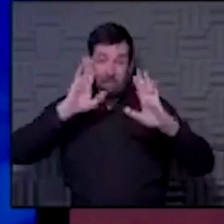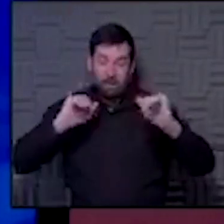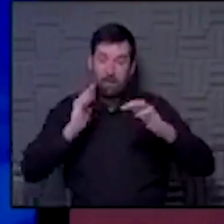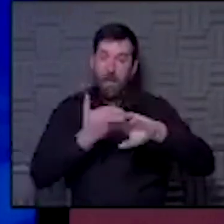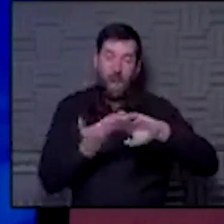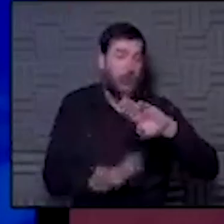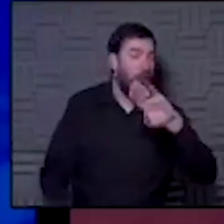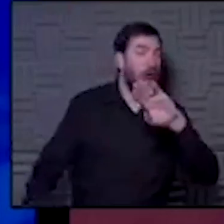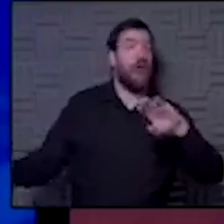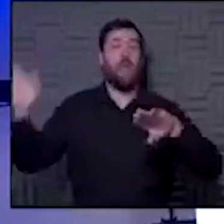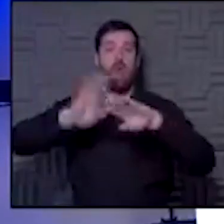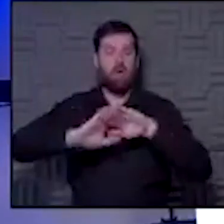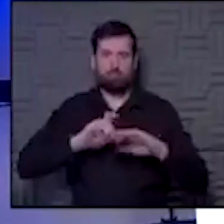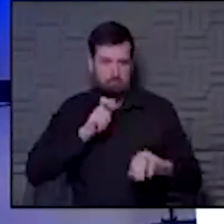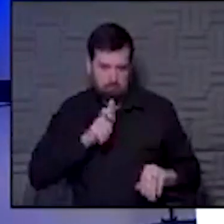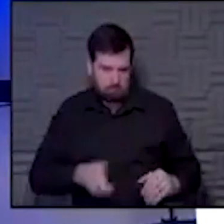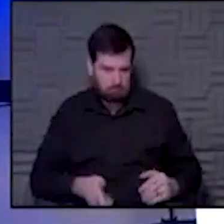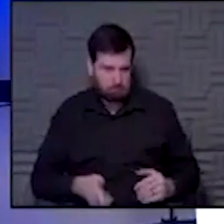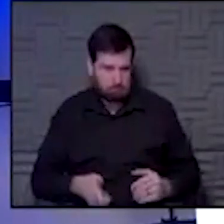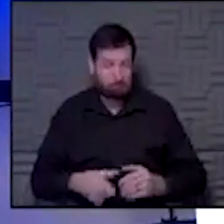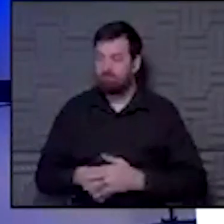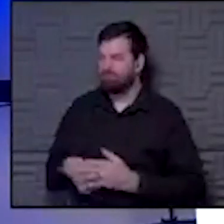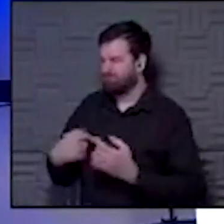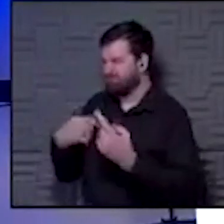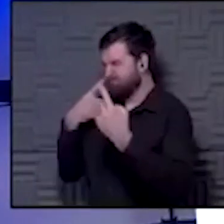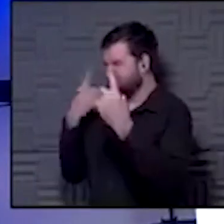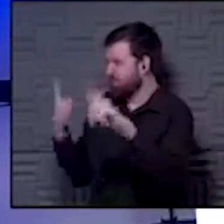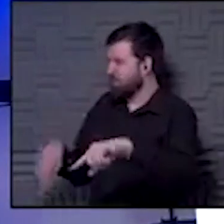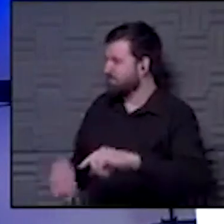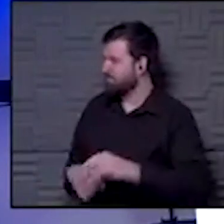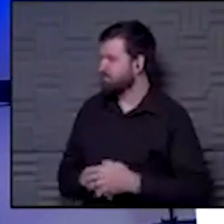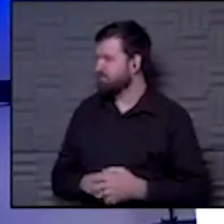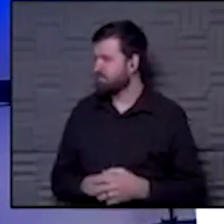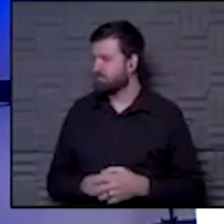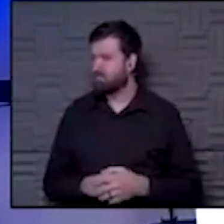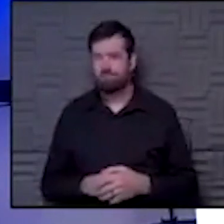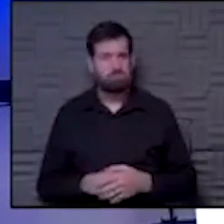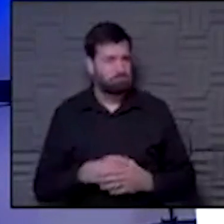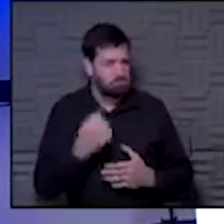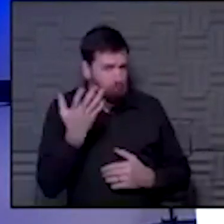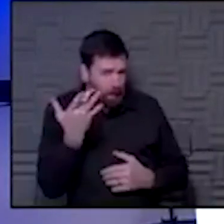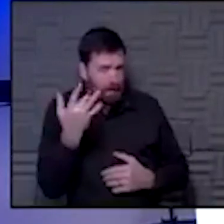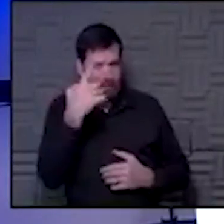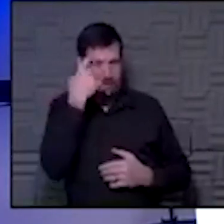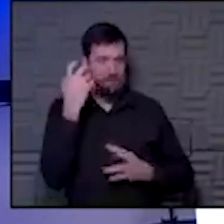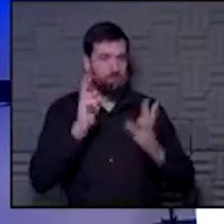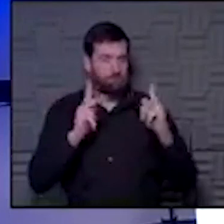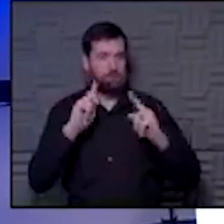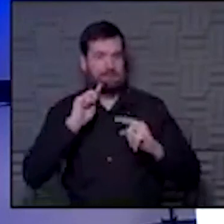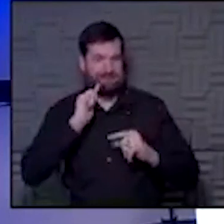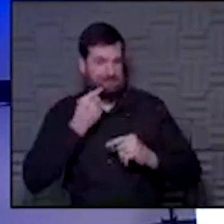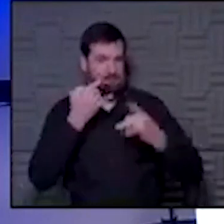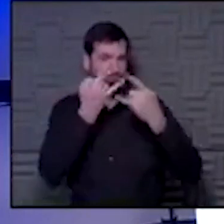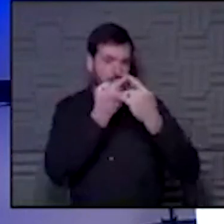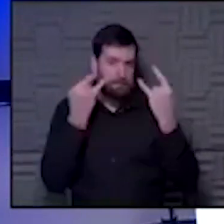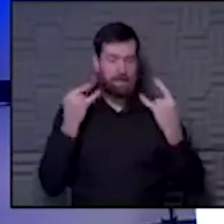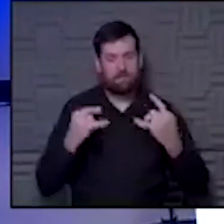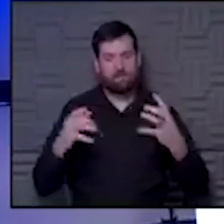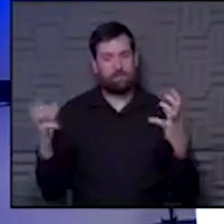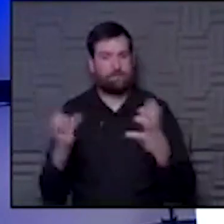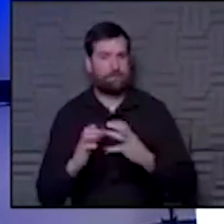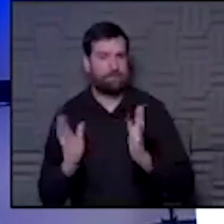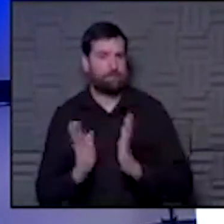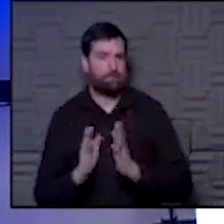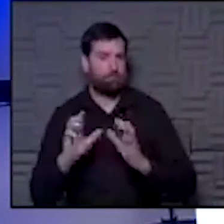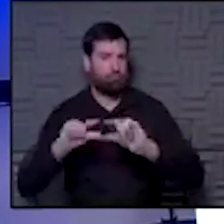to be. What do you think? I mean, I totally agree. I think that's because people actually took it seriously. They wore their masks. They gathered in